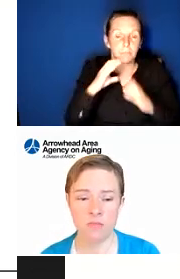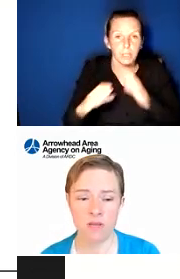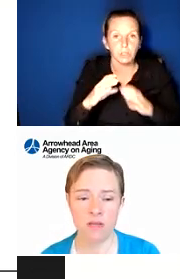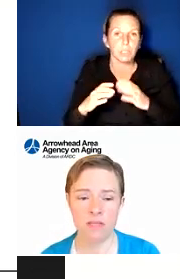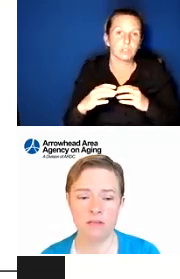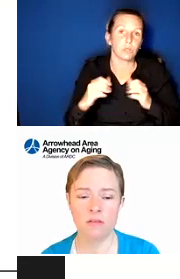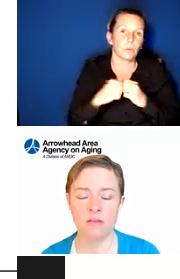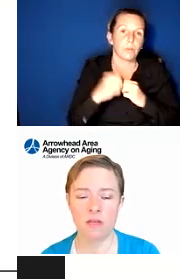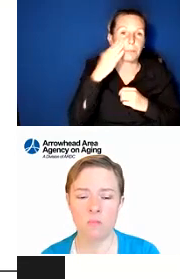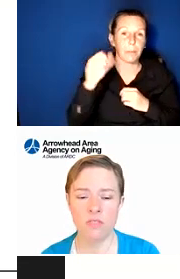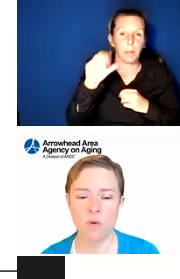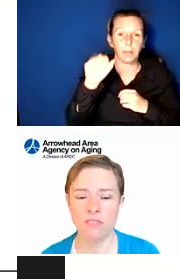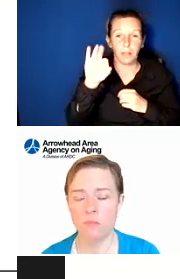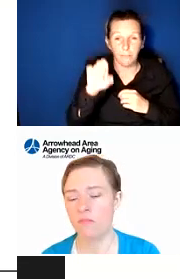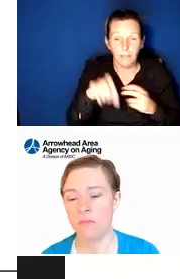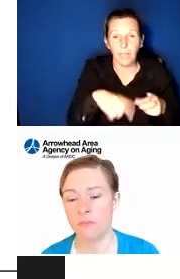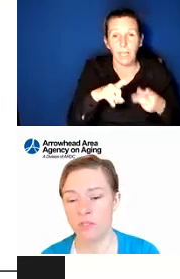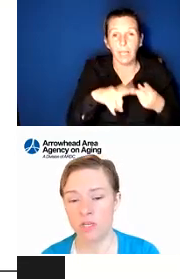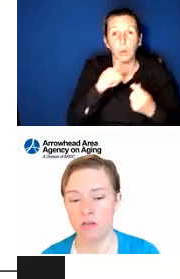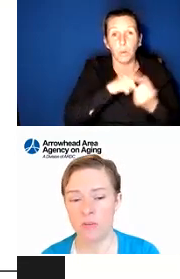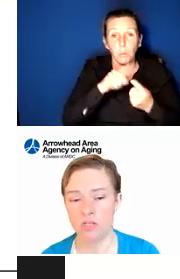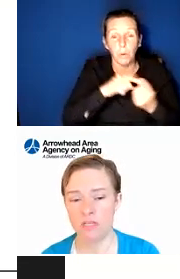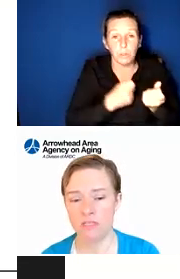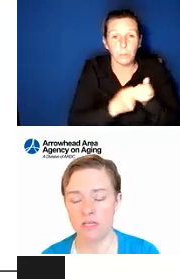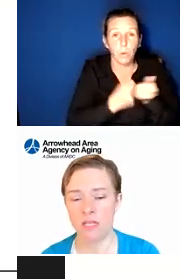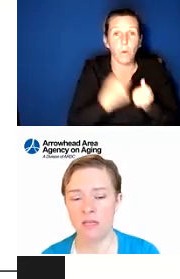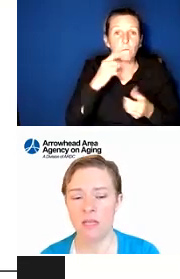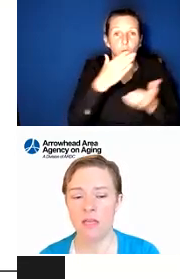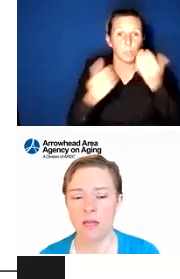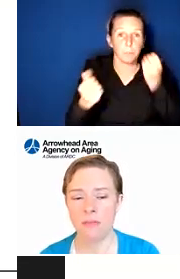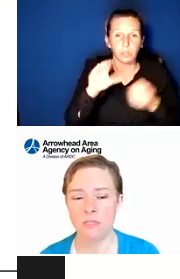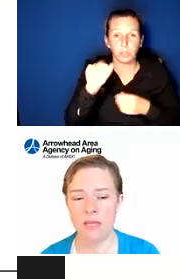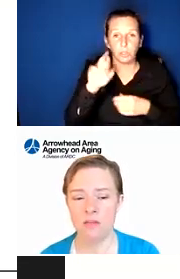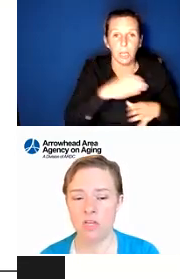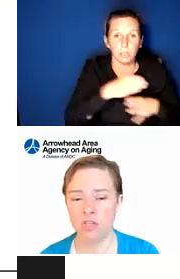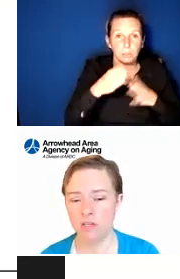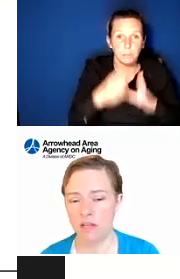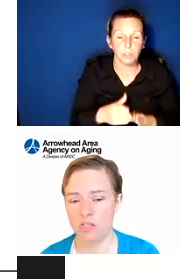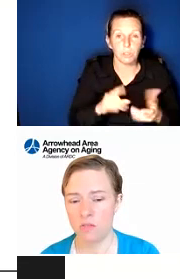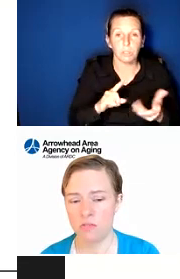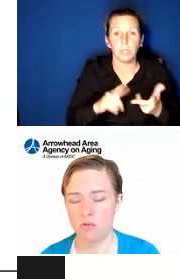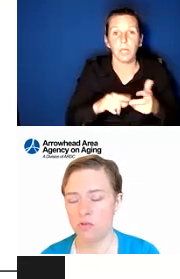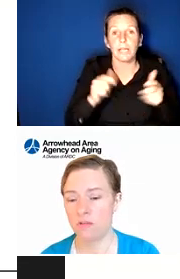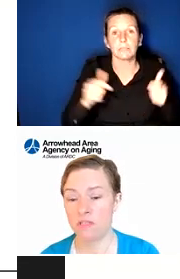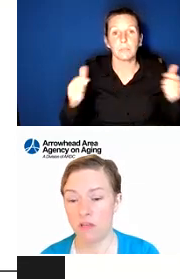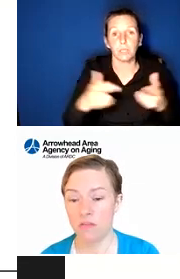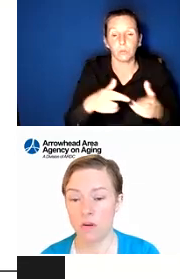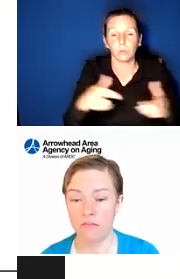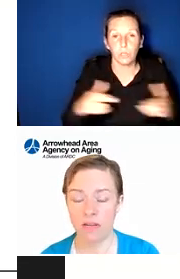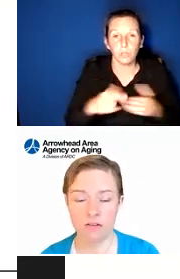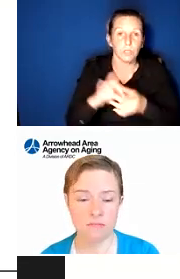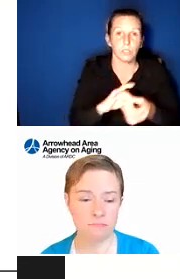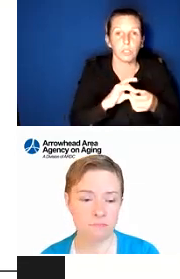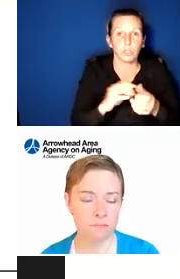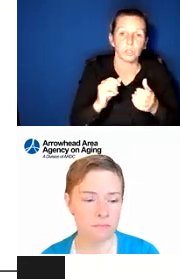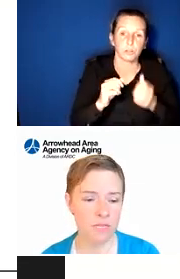cafe as well, and one-to-one support from a dementia care specialist, and then expanding regional connections with social service and healthcare